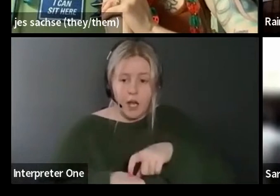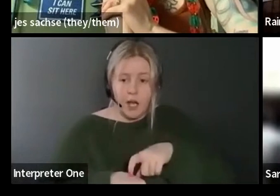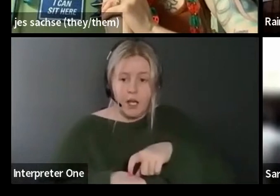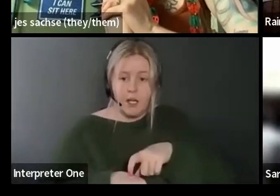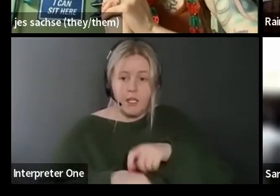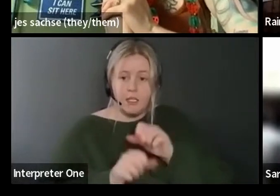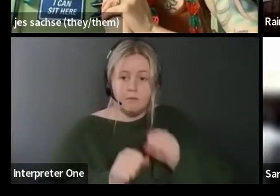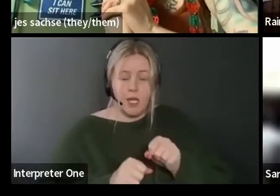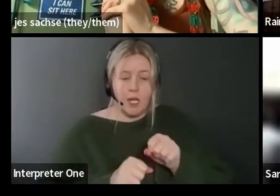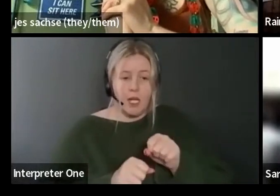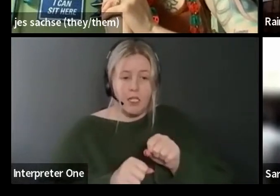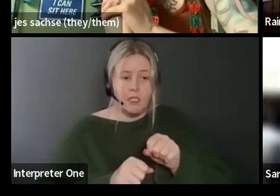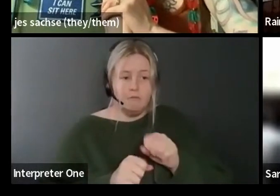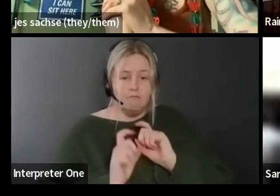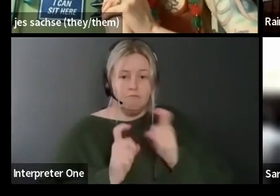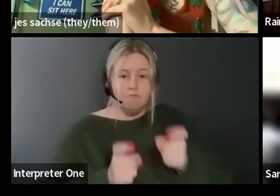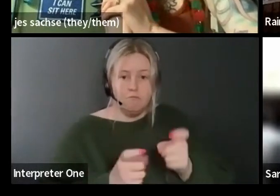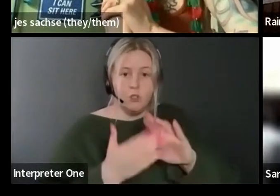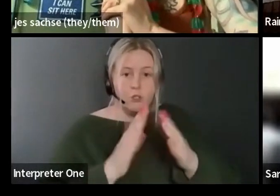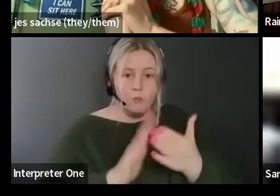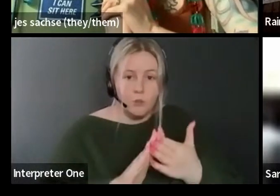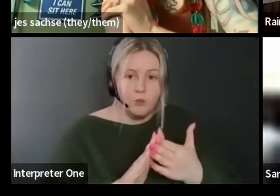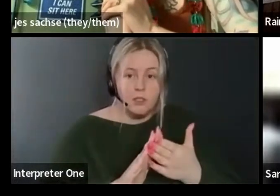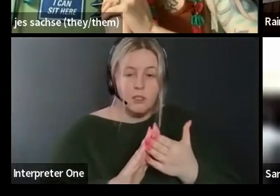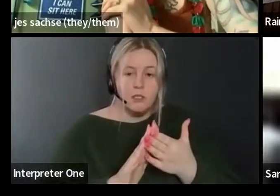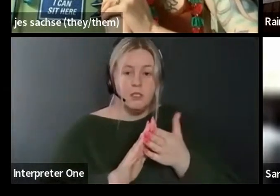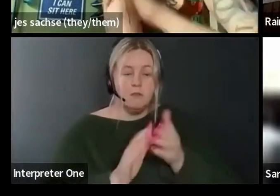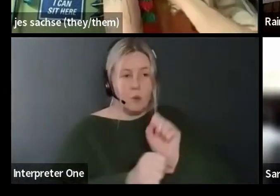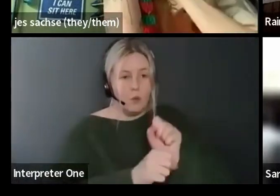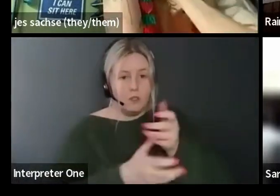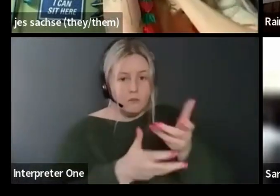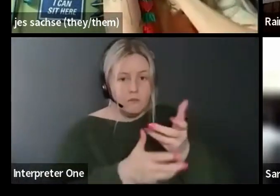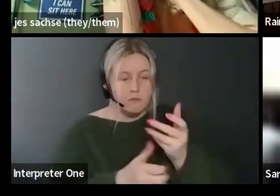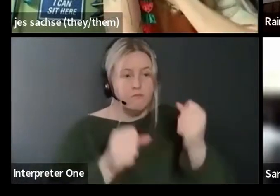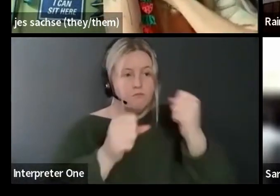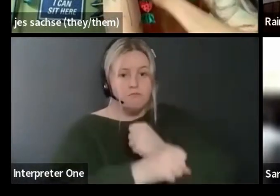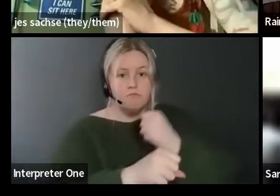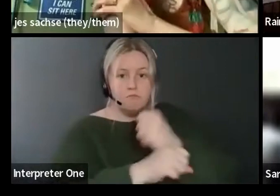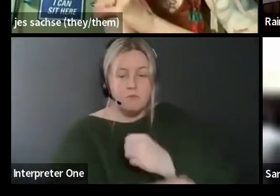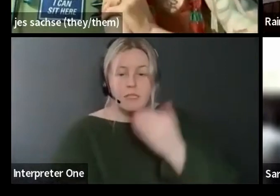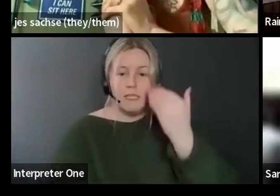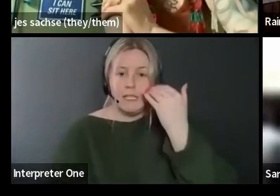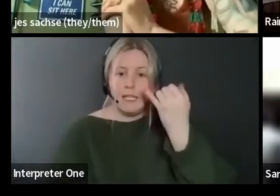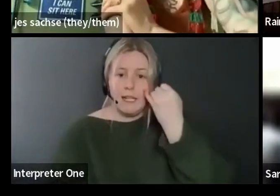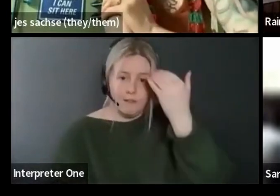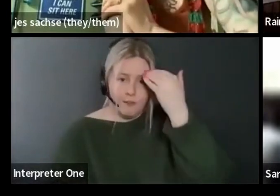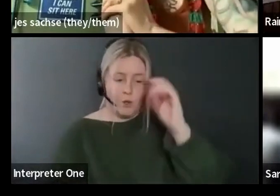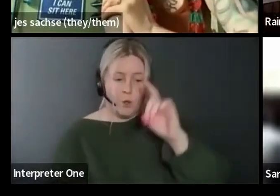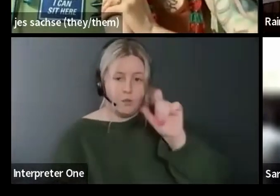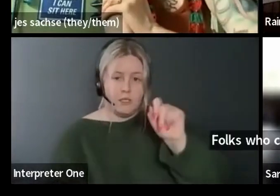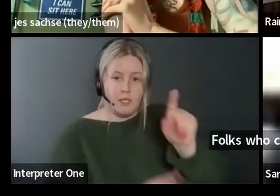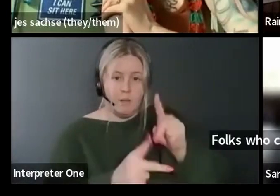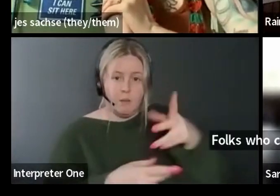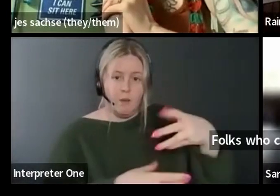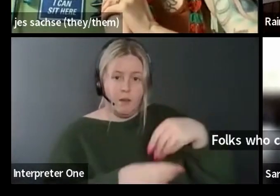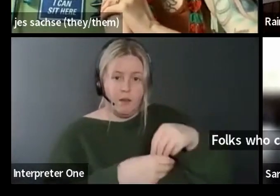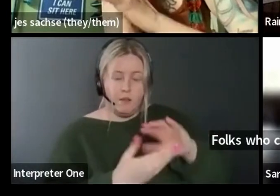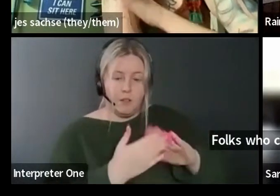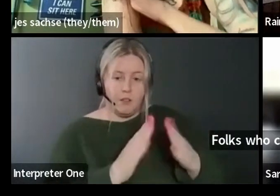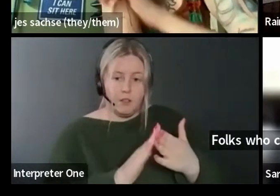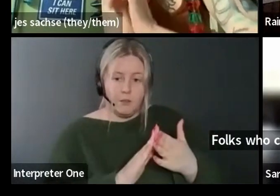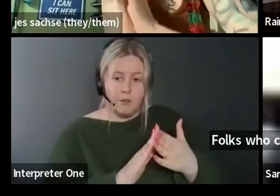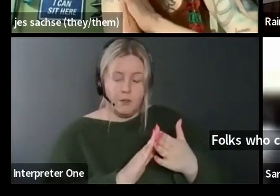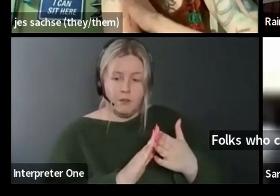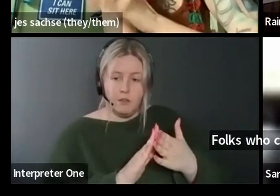to your community, you know, to like fighting these things, you know. If you know like disabled folks who are attacked in your community, like yo,